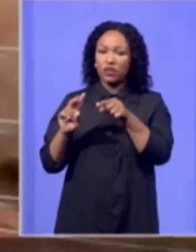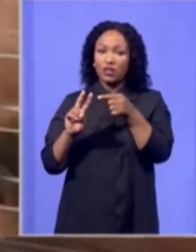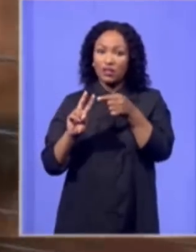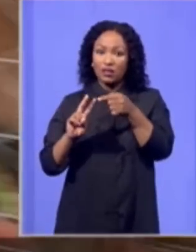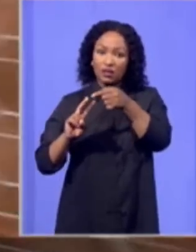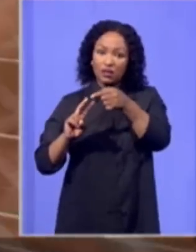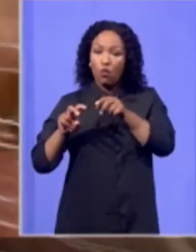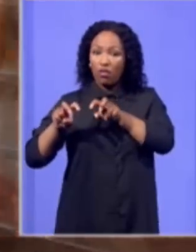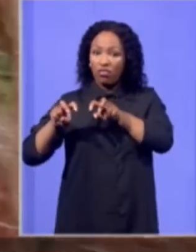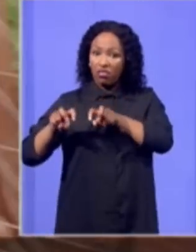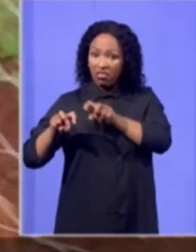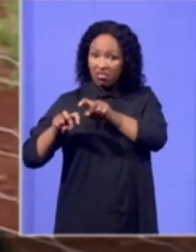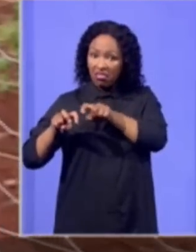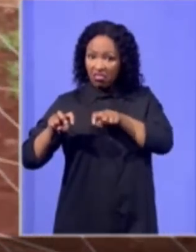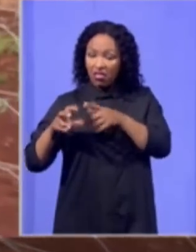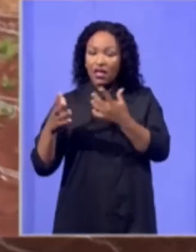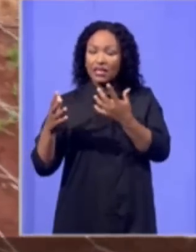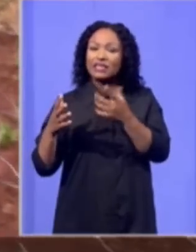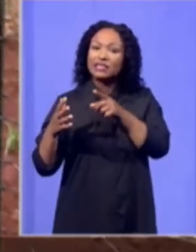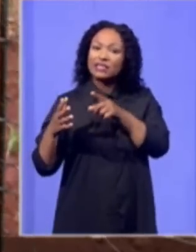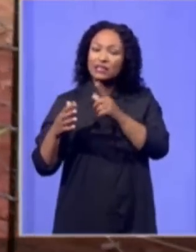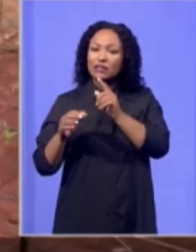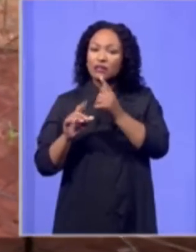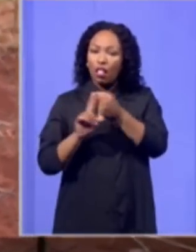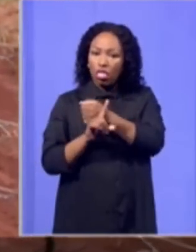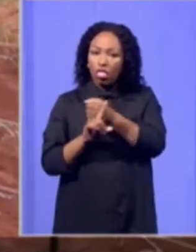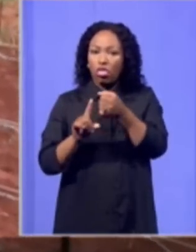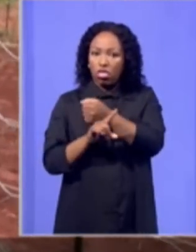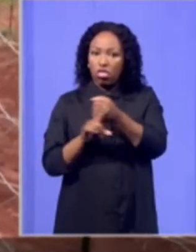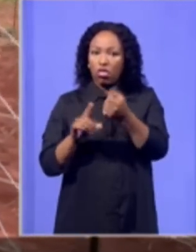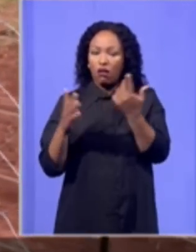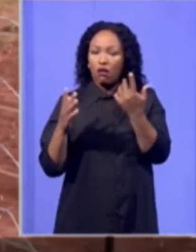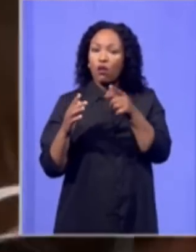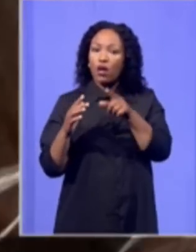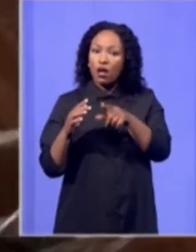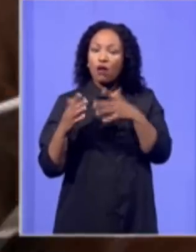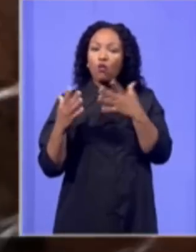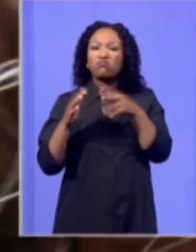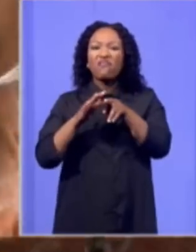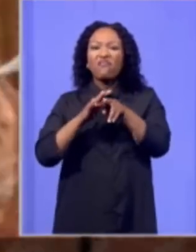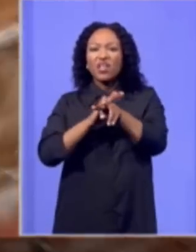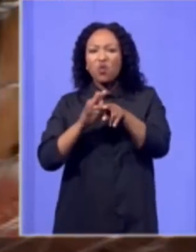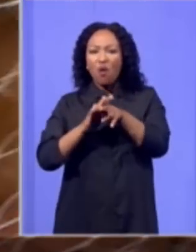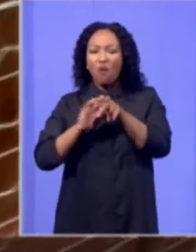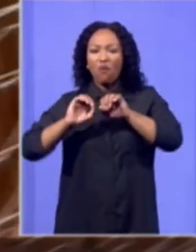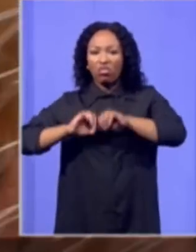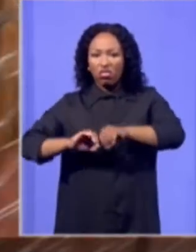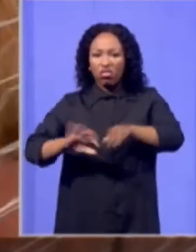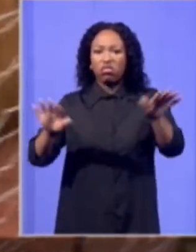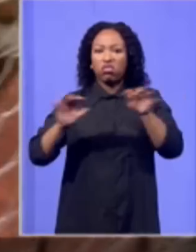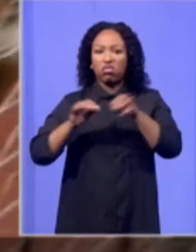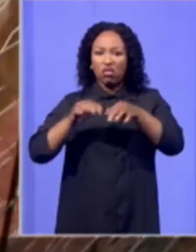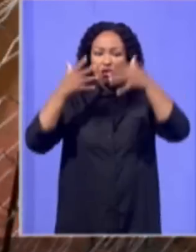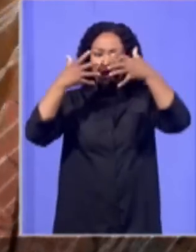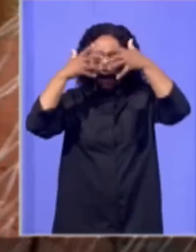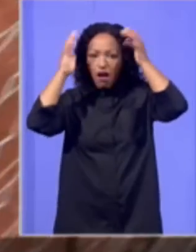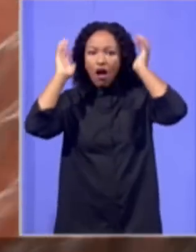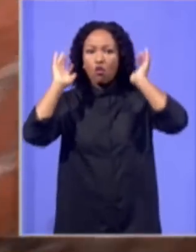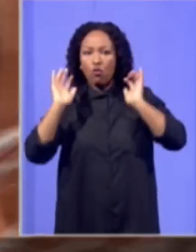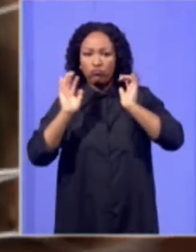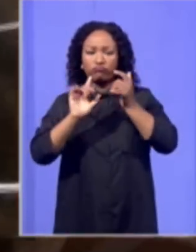šomišwa bošaeding se kwagetšwe morago ga gore kgatišo ya video di phatlalatšwe yeo e be go bontšhago ka mo ditau tše e be go di tlaišwa